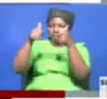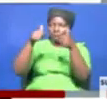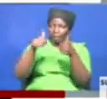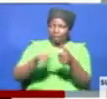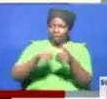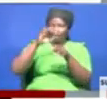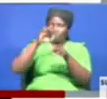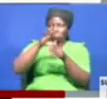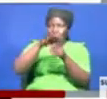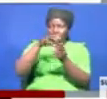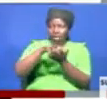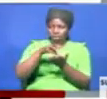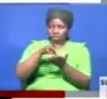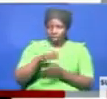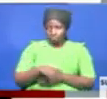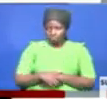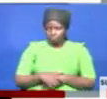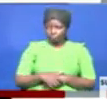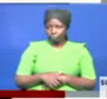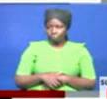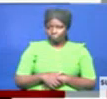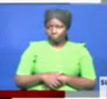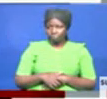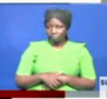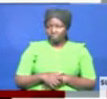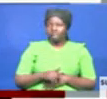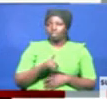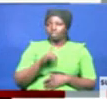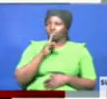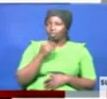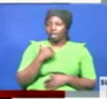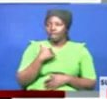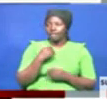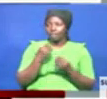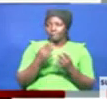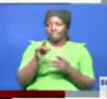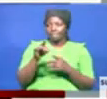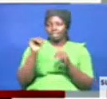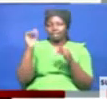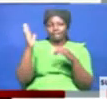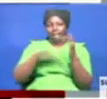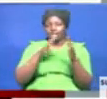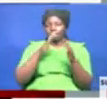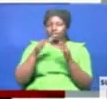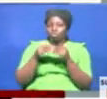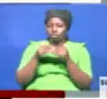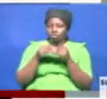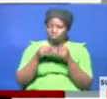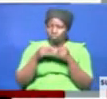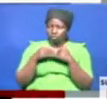polling station. In so many polling, that can't be transparency. That can't be